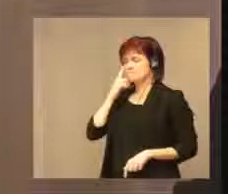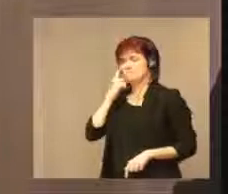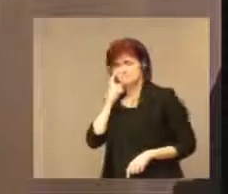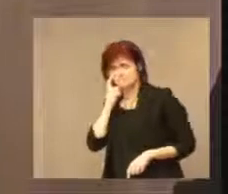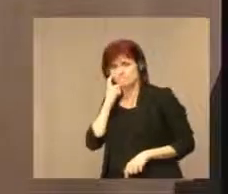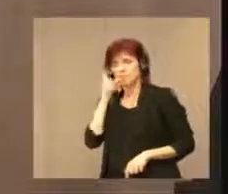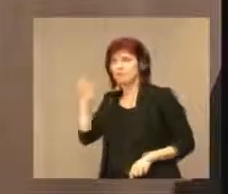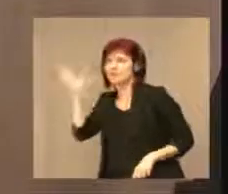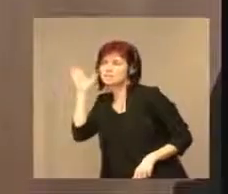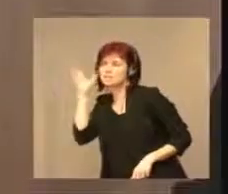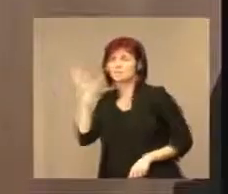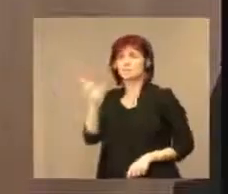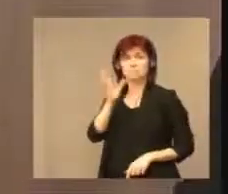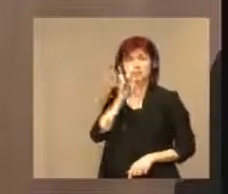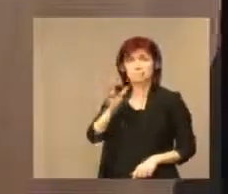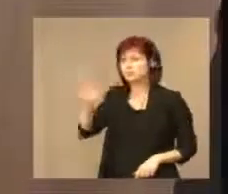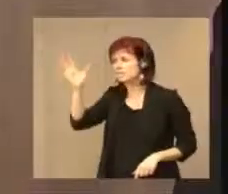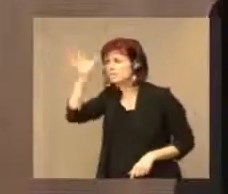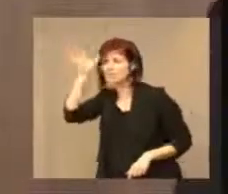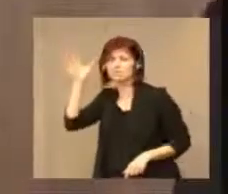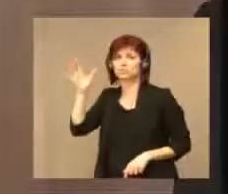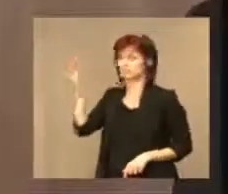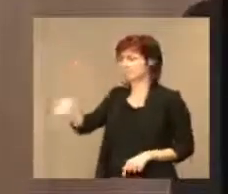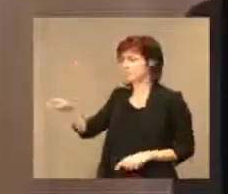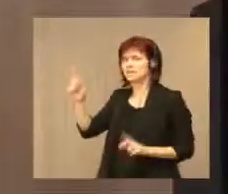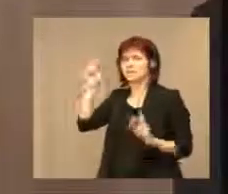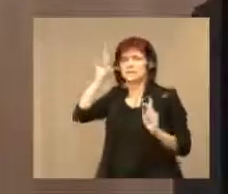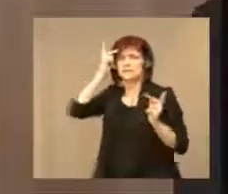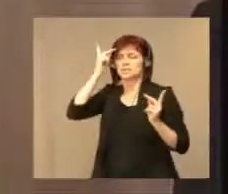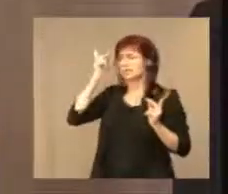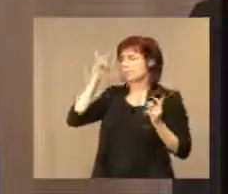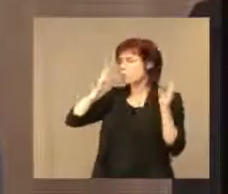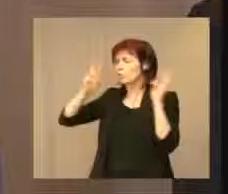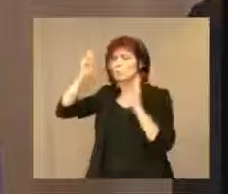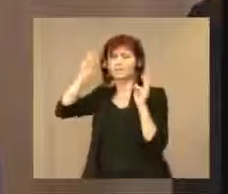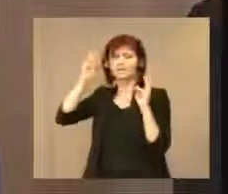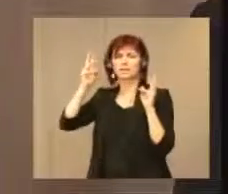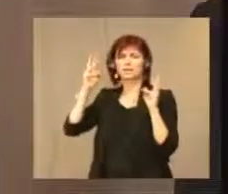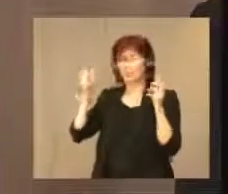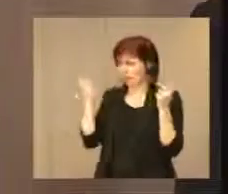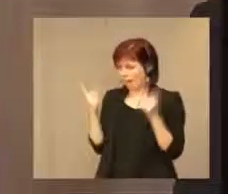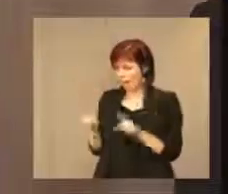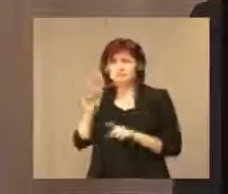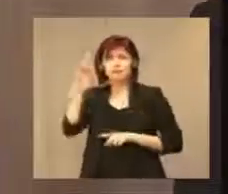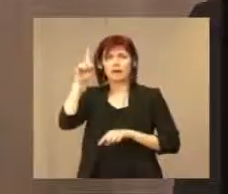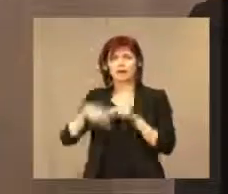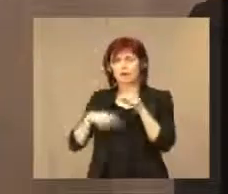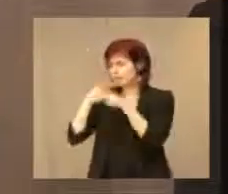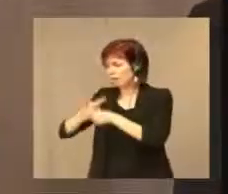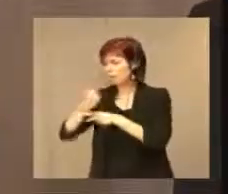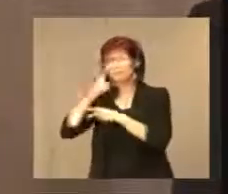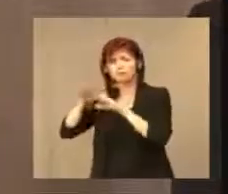You listen to those moms and dads that worry. What's going to happen when they get too old to take care of their young